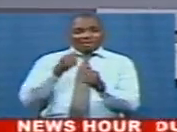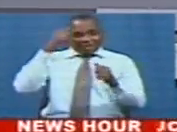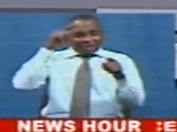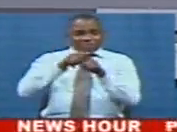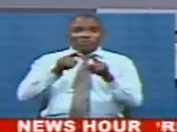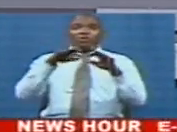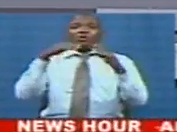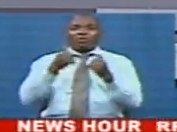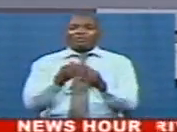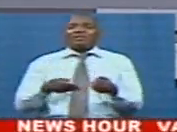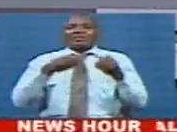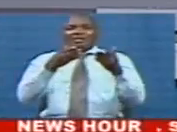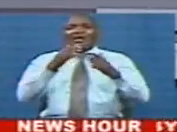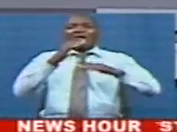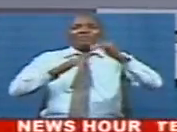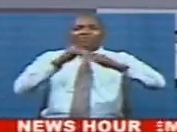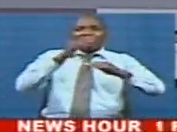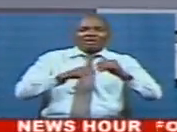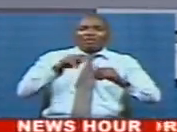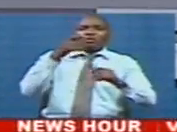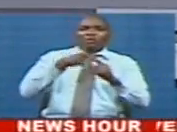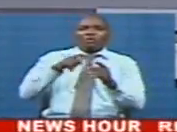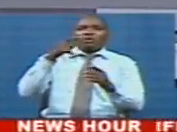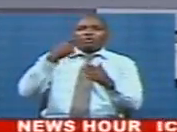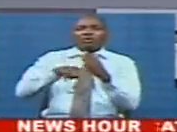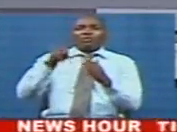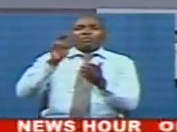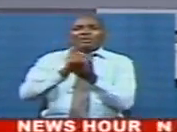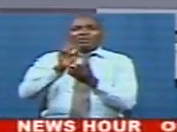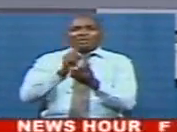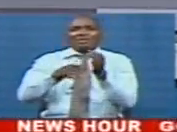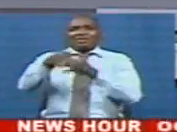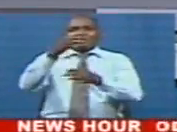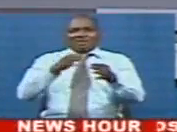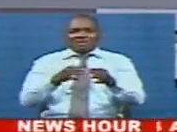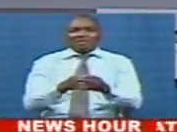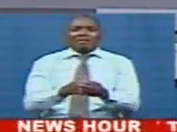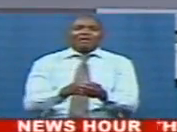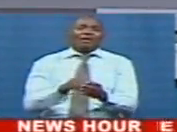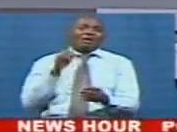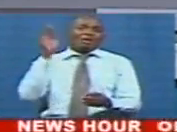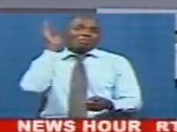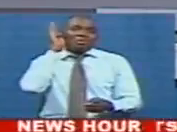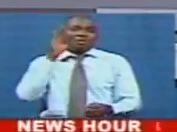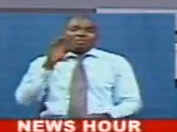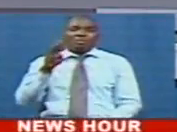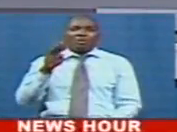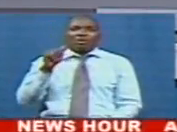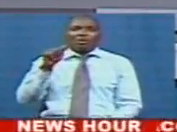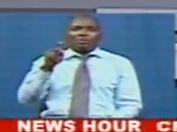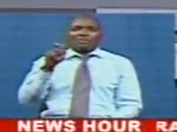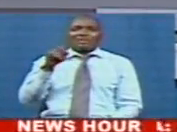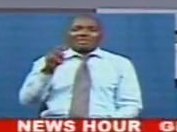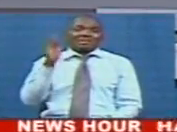the company will provide infrastructure worth $2 billion to Ghana in exchange for refined bauxite. Speaking to the media in